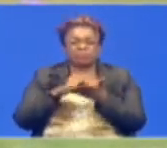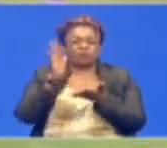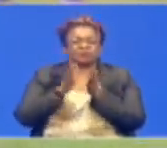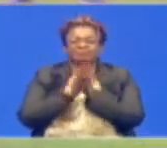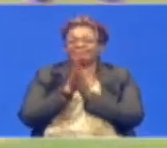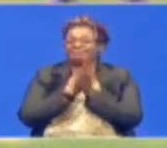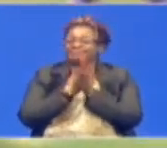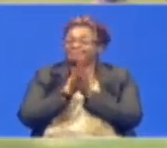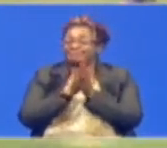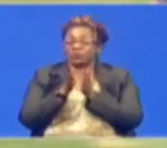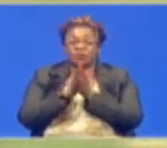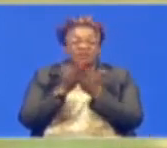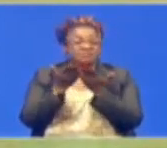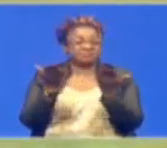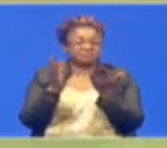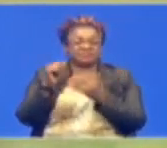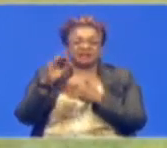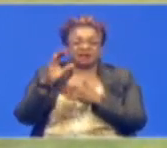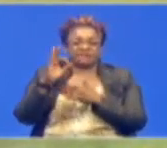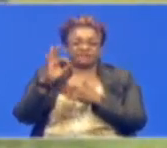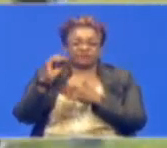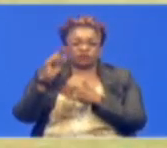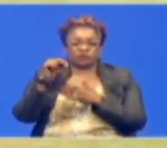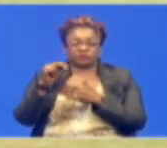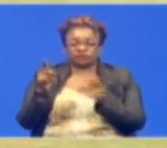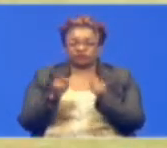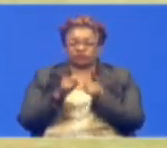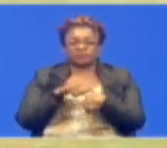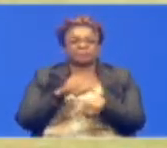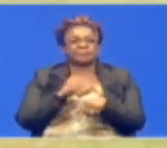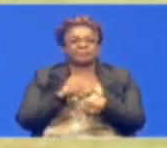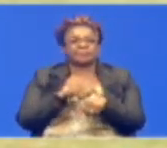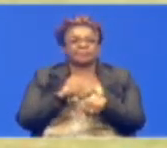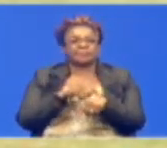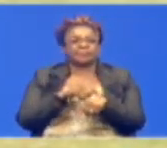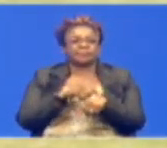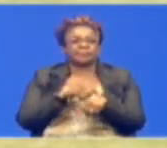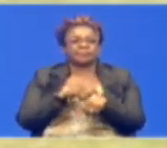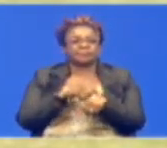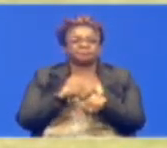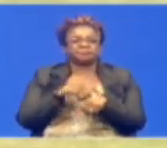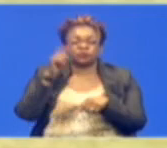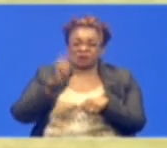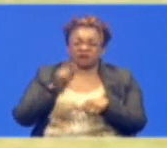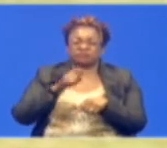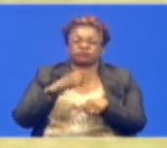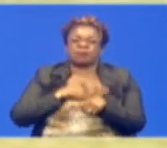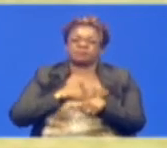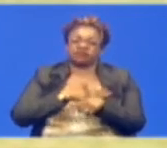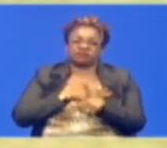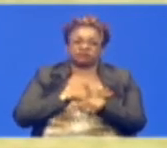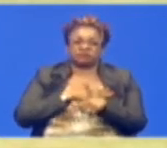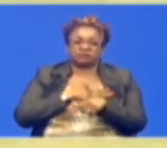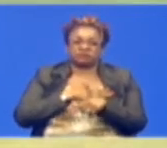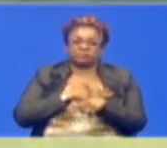yet, with the buzz of the African Cup of Nations a short while away. It's an honor and privilege to officiate, because that is like the